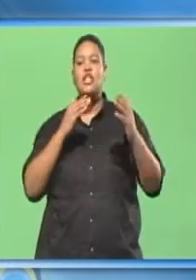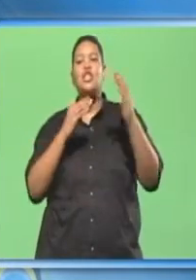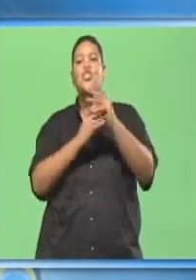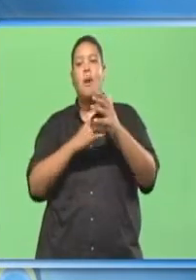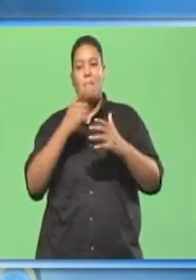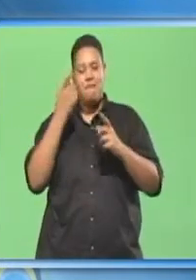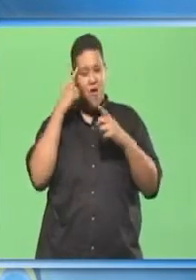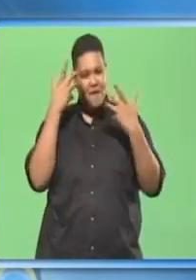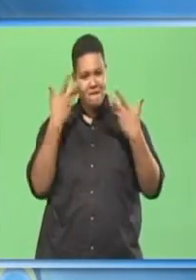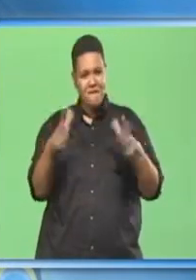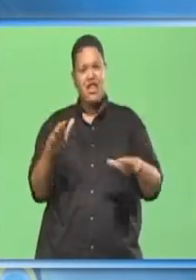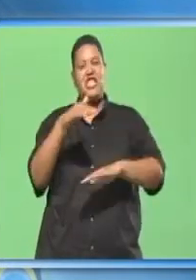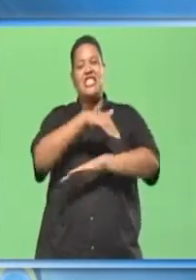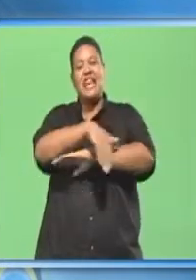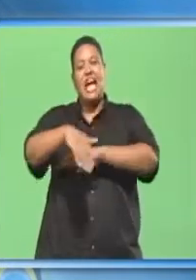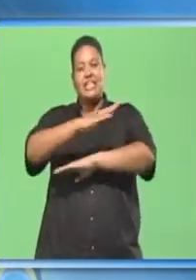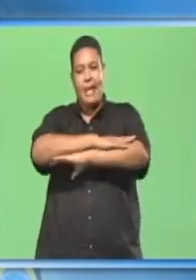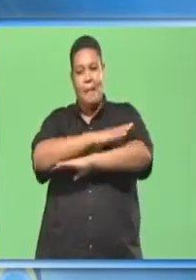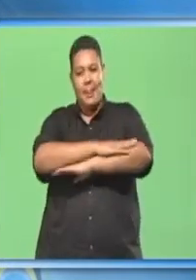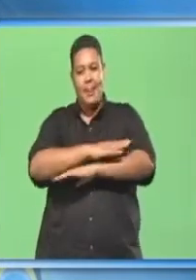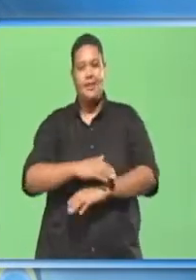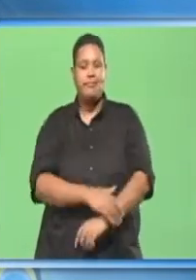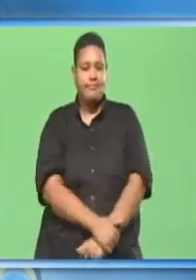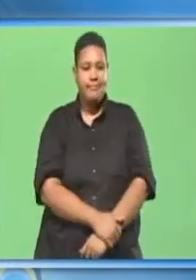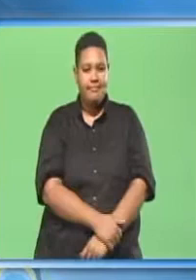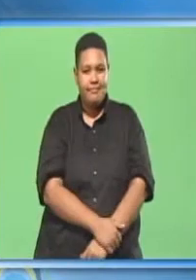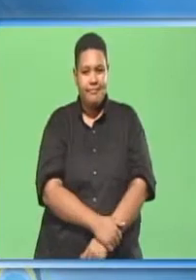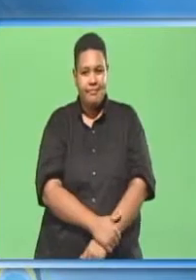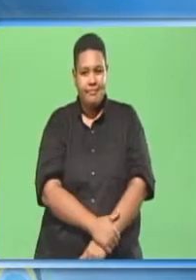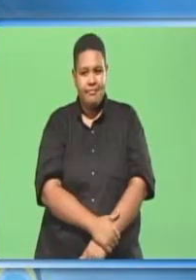on the finished night table.